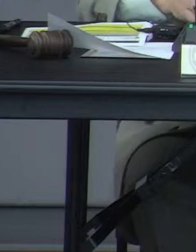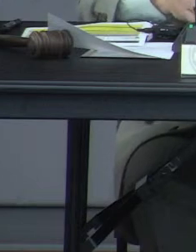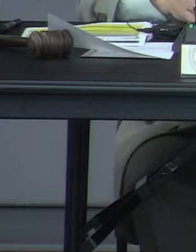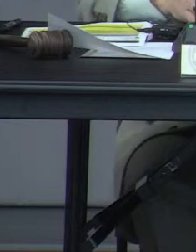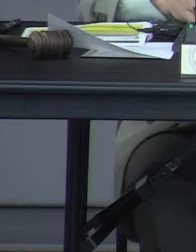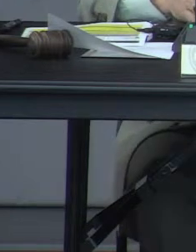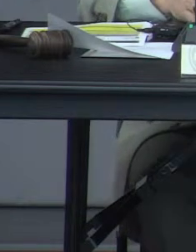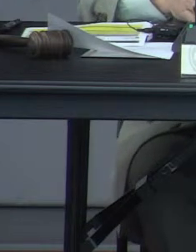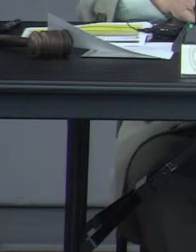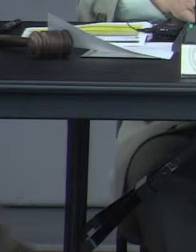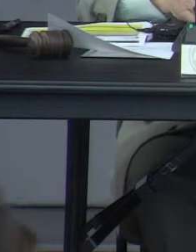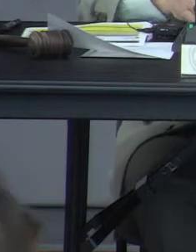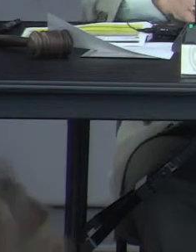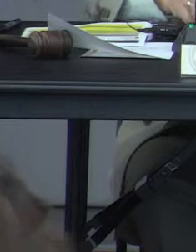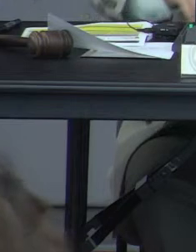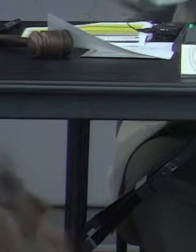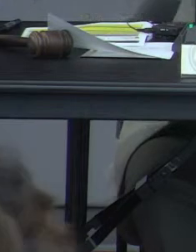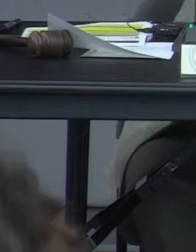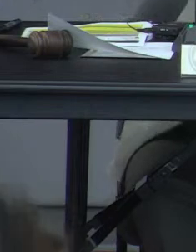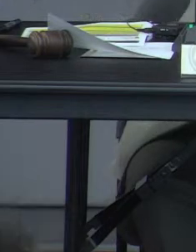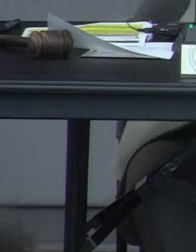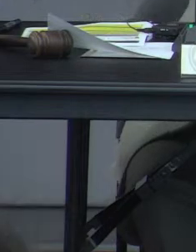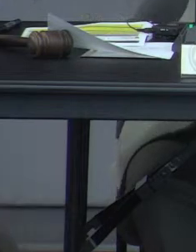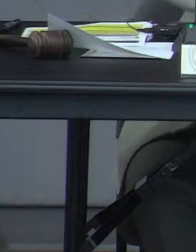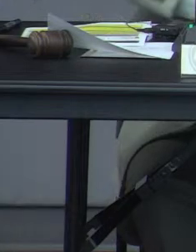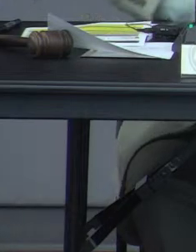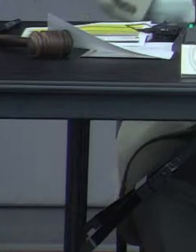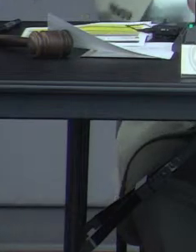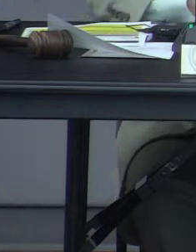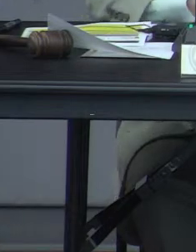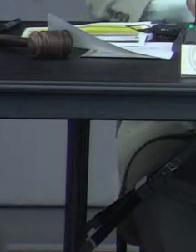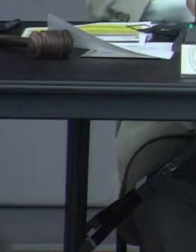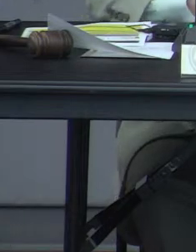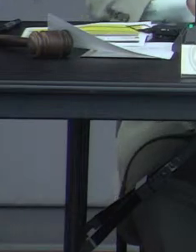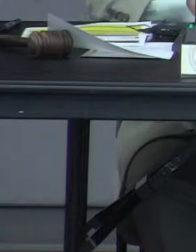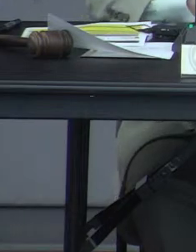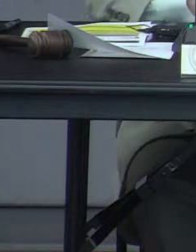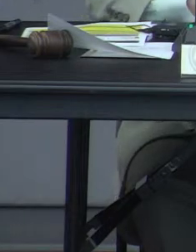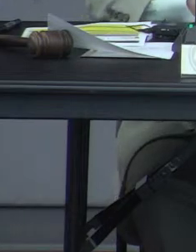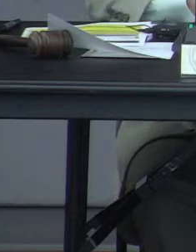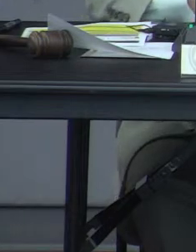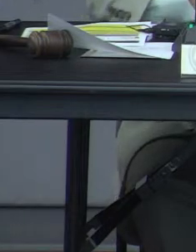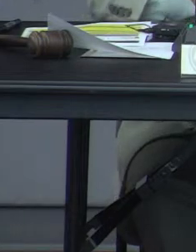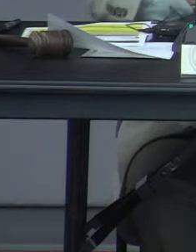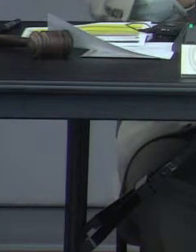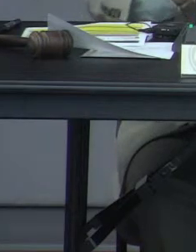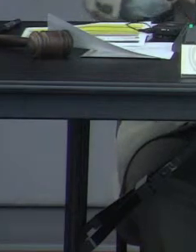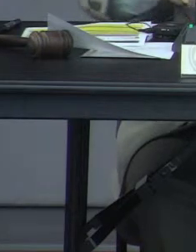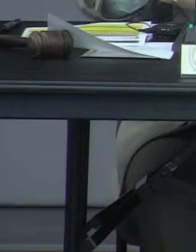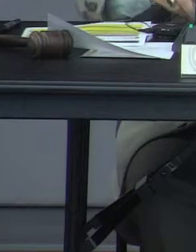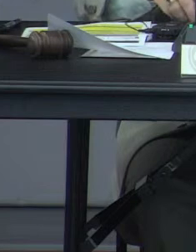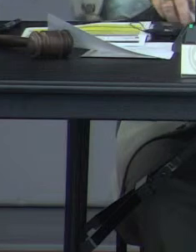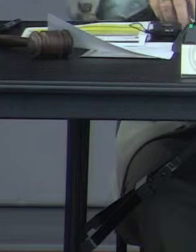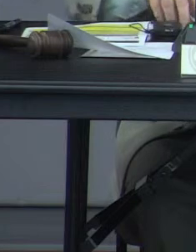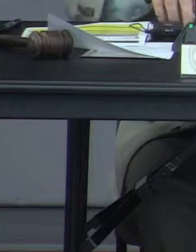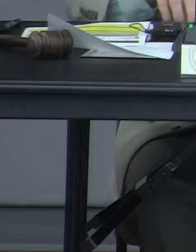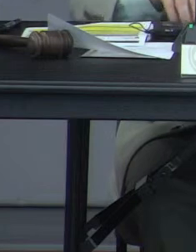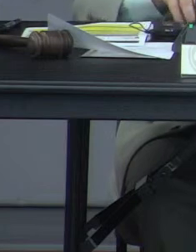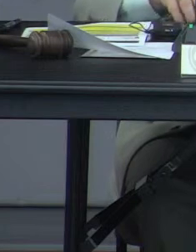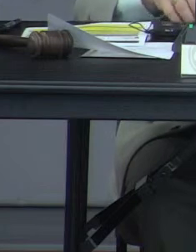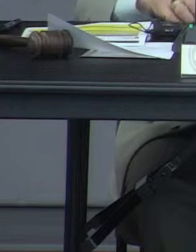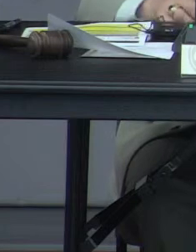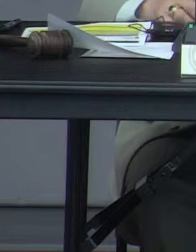You have a Certainly. report for us. As we did in the subcommittee meetings, we went through the